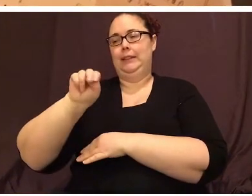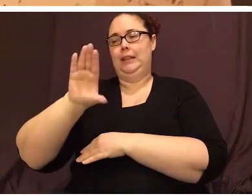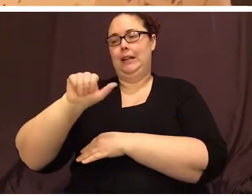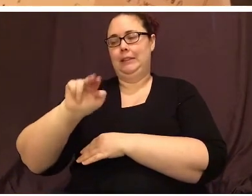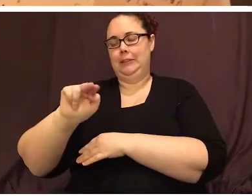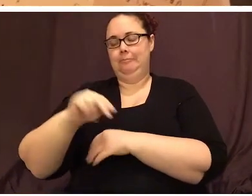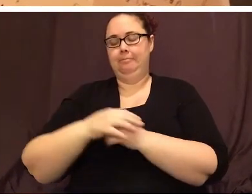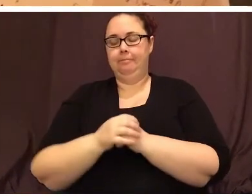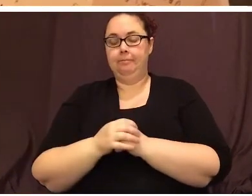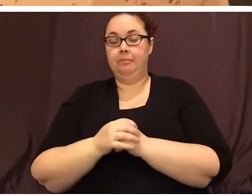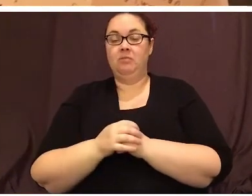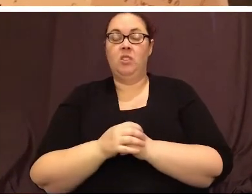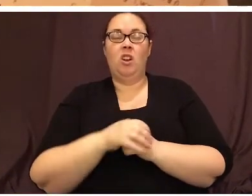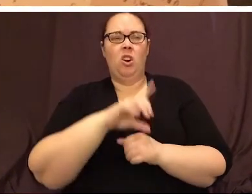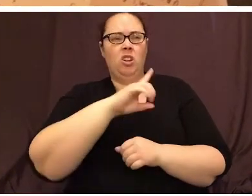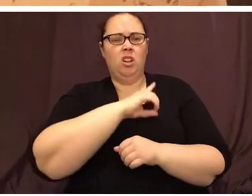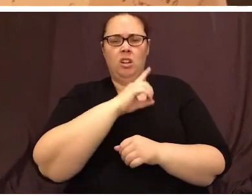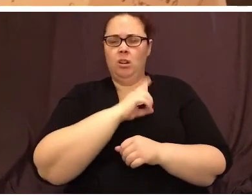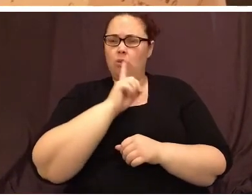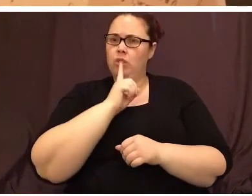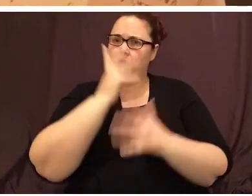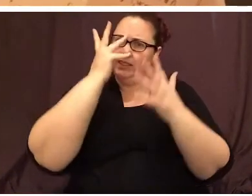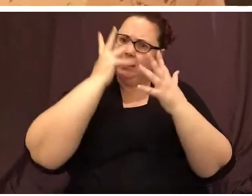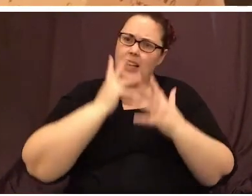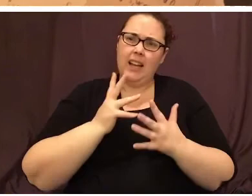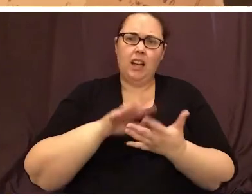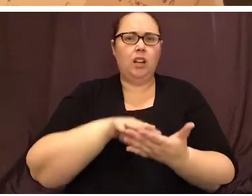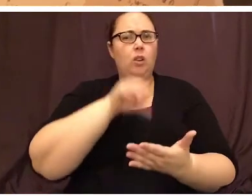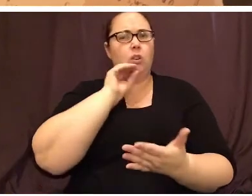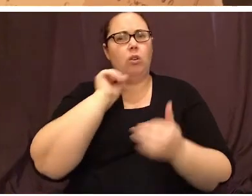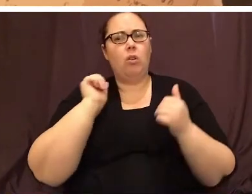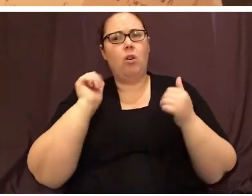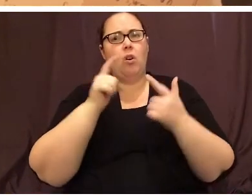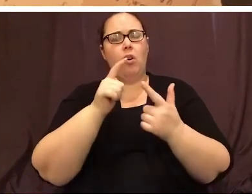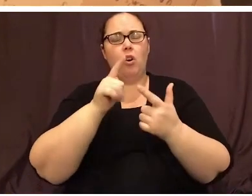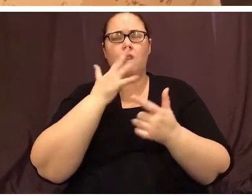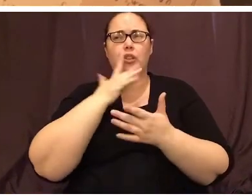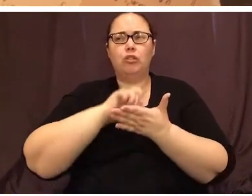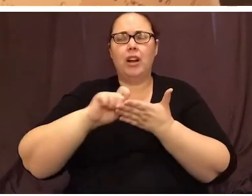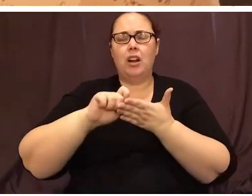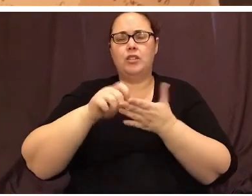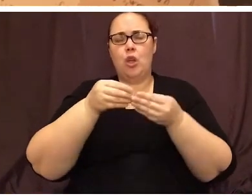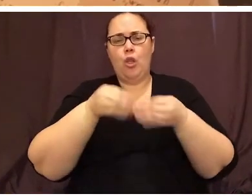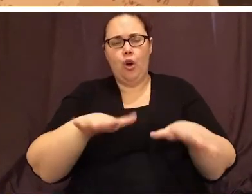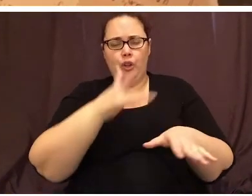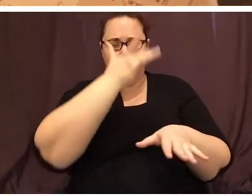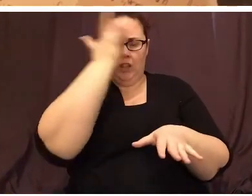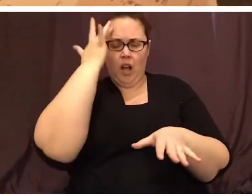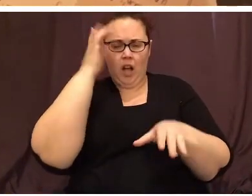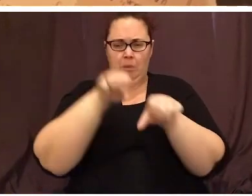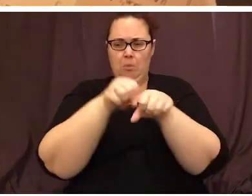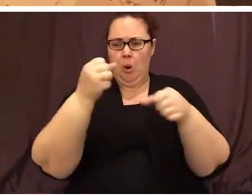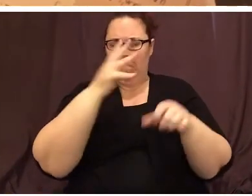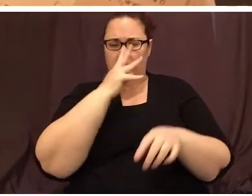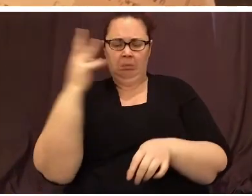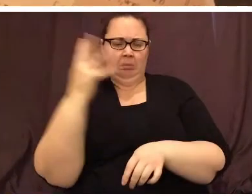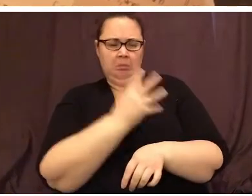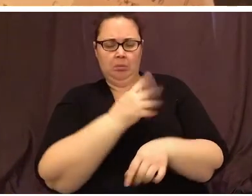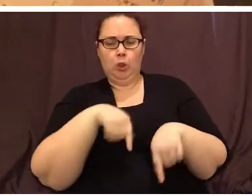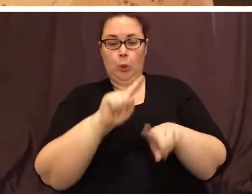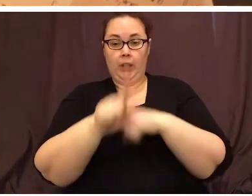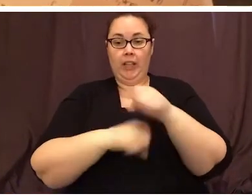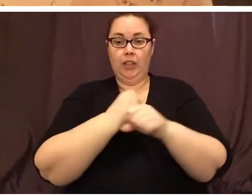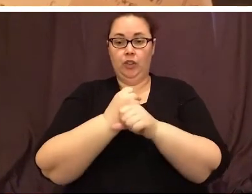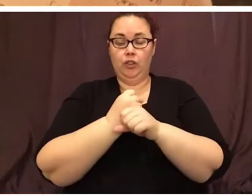Duncan was sad to learn of all the crowns he'd lost, forgotten, broken, or neglected over the years. So he ran